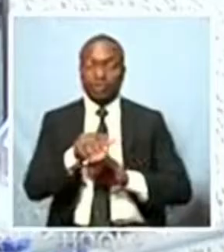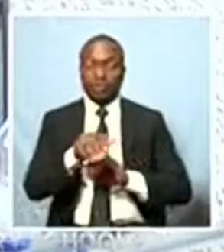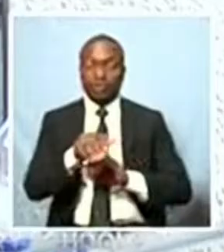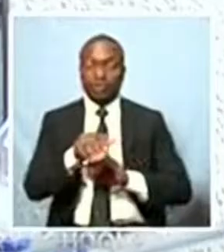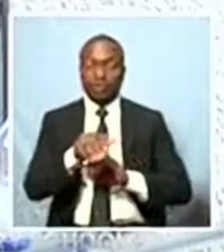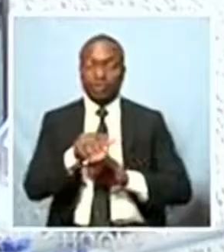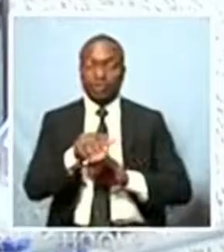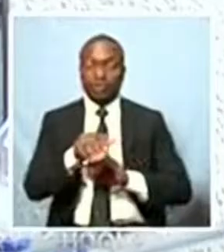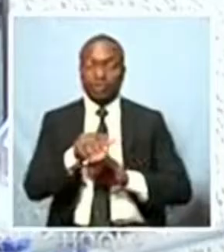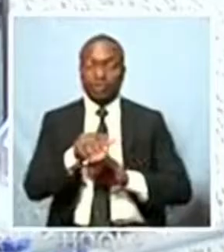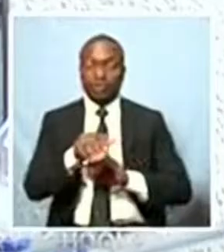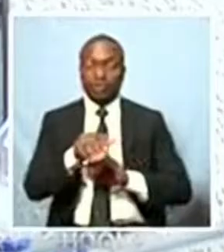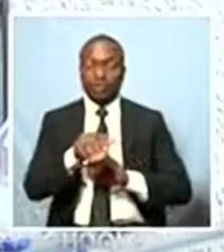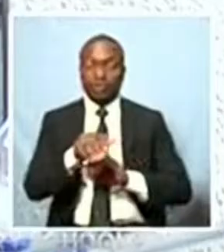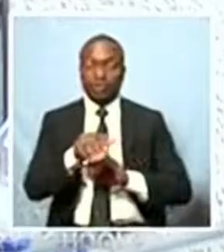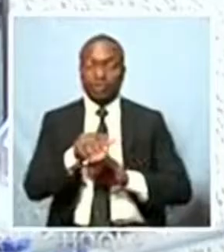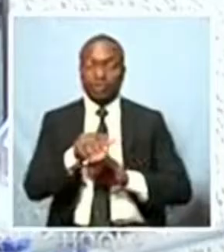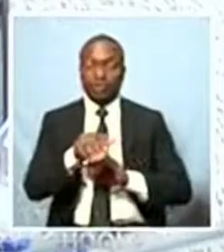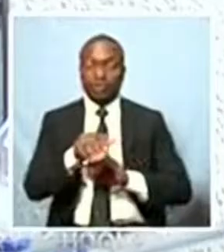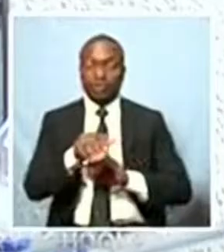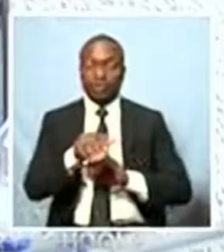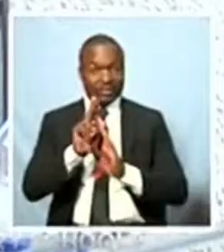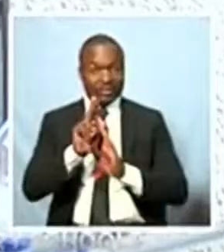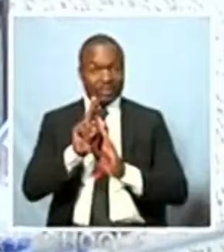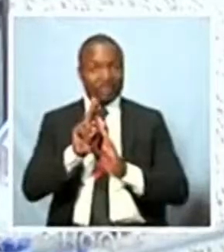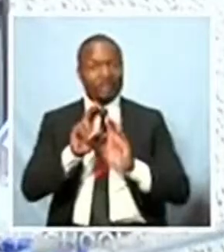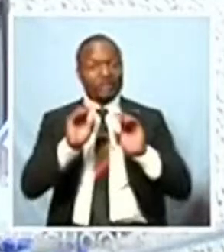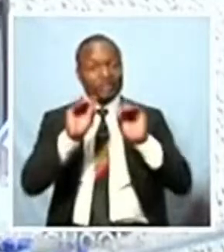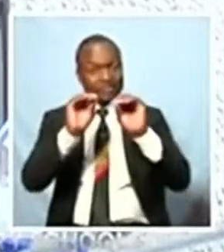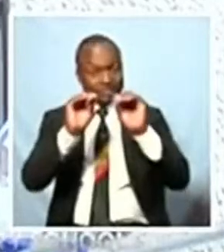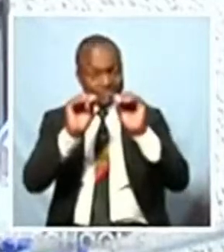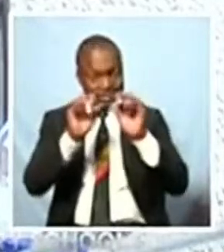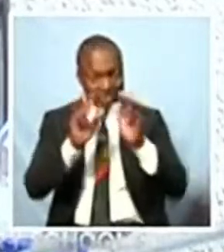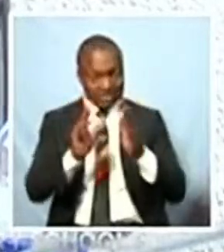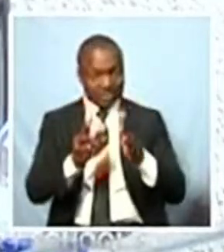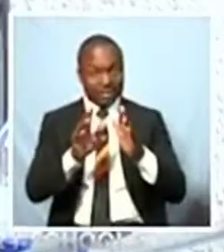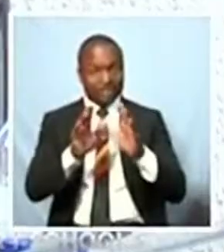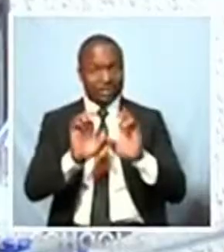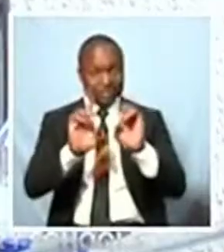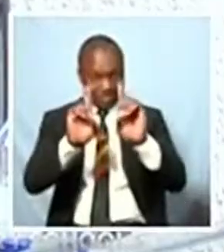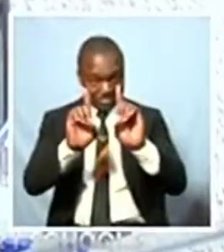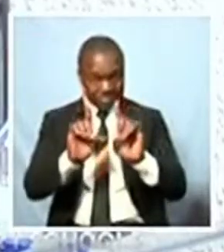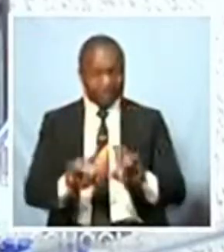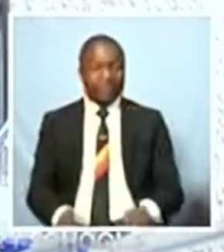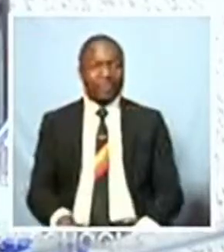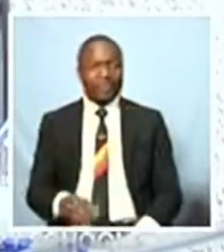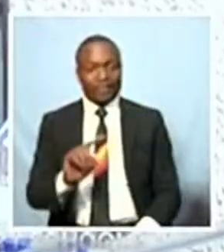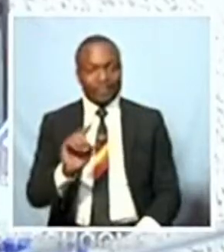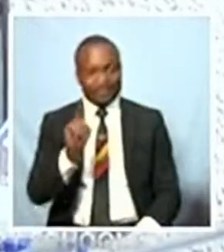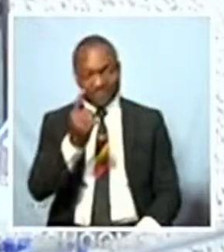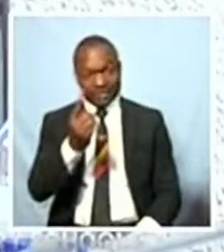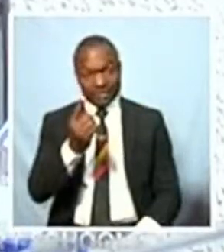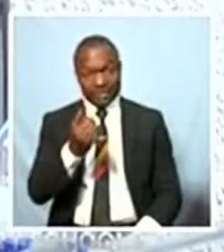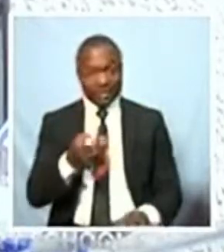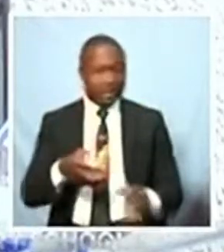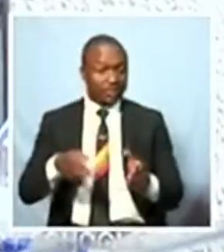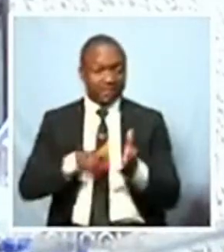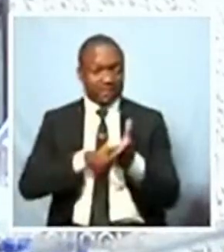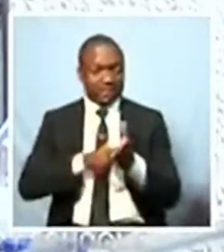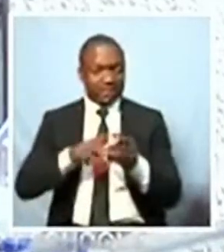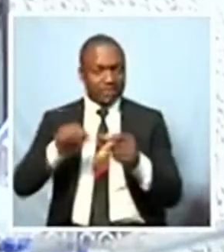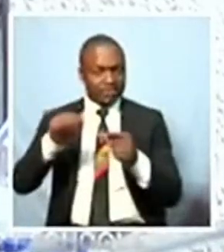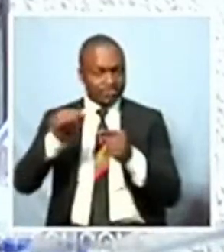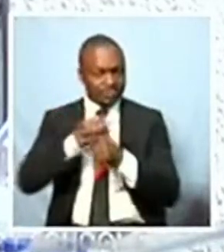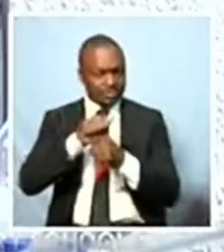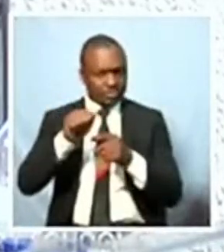in terms of teacher education. First, we have retrained our staff